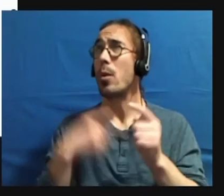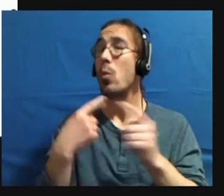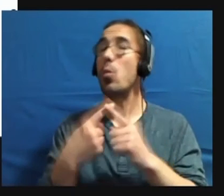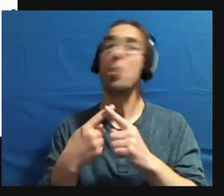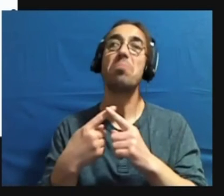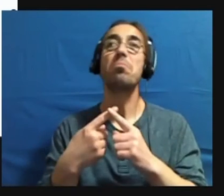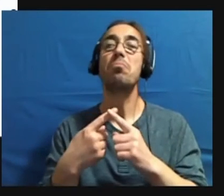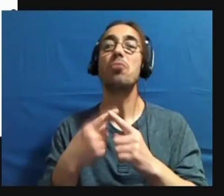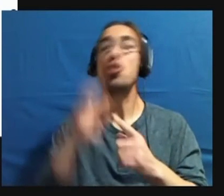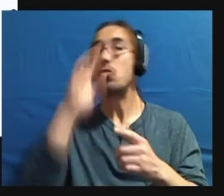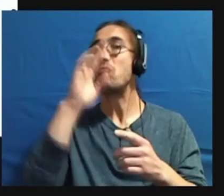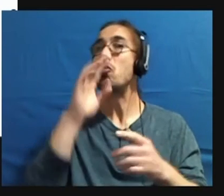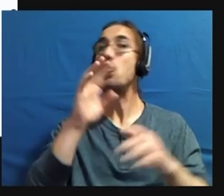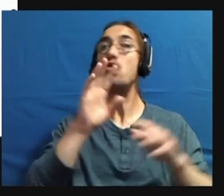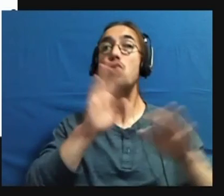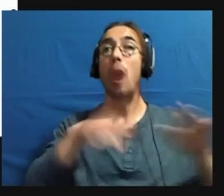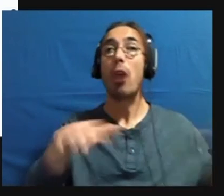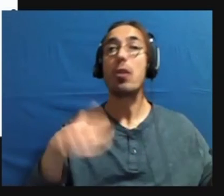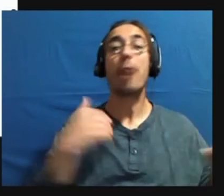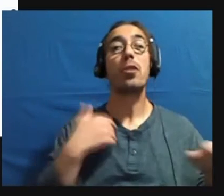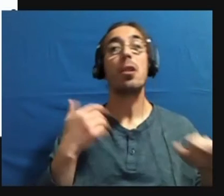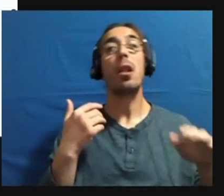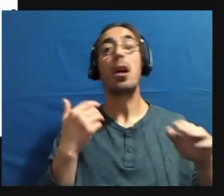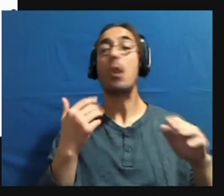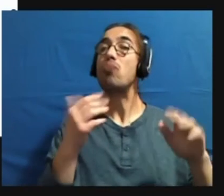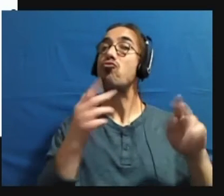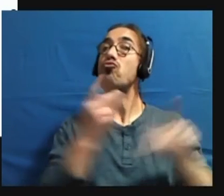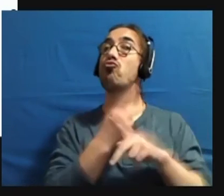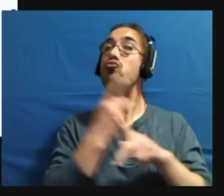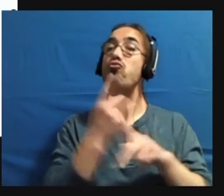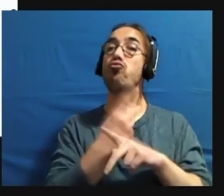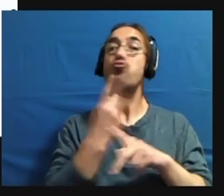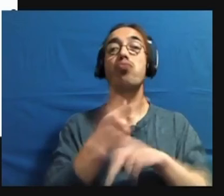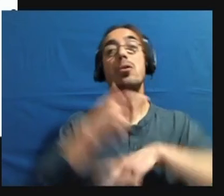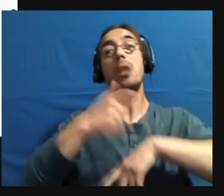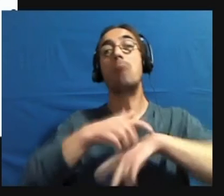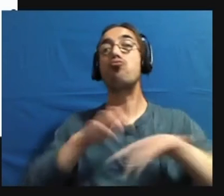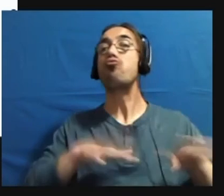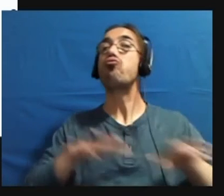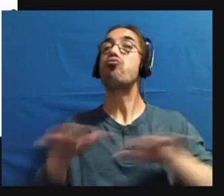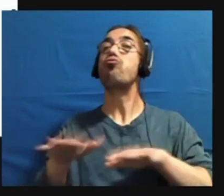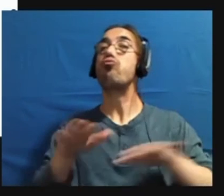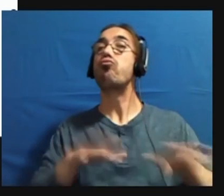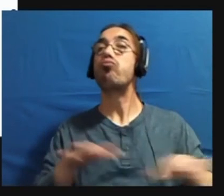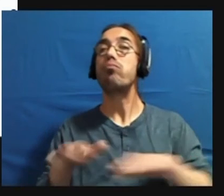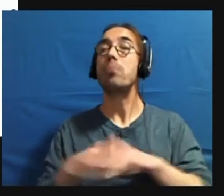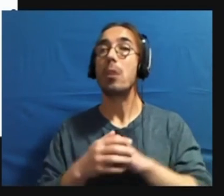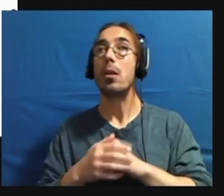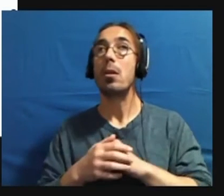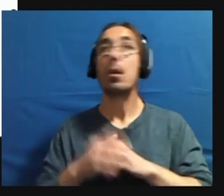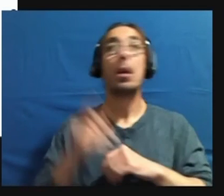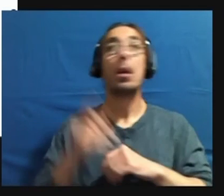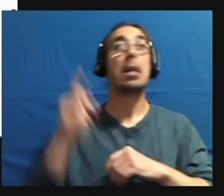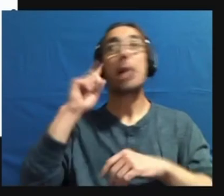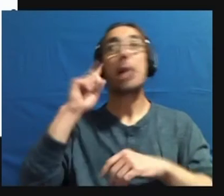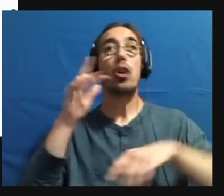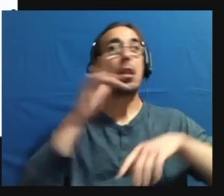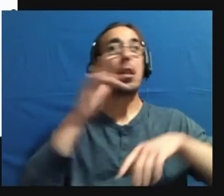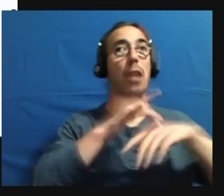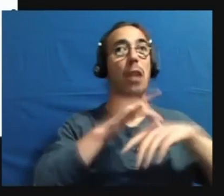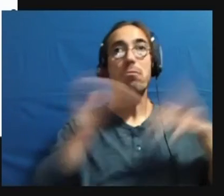little neutral time. And then taking sound and touch with